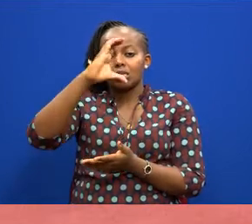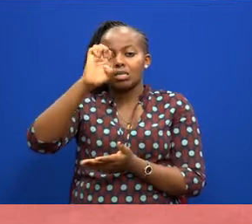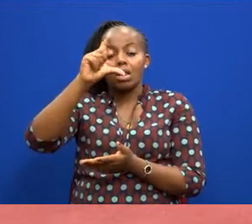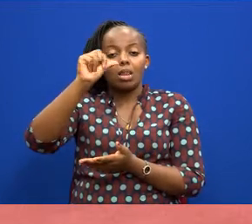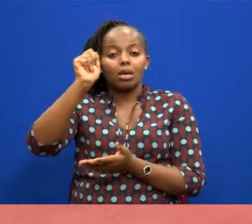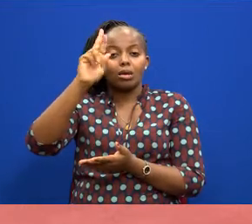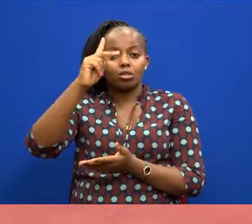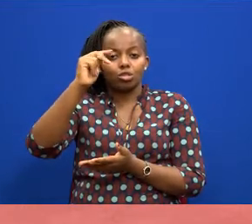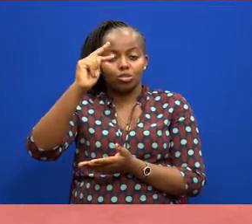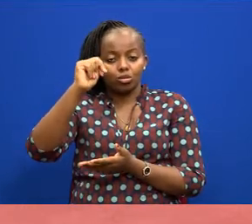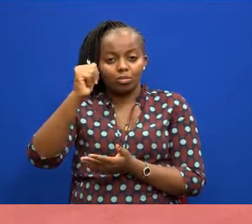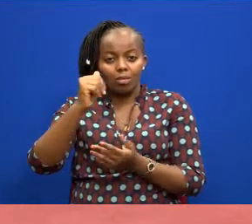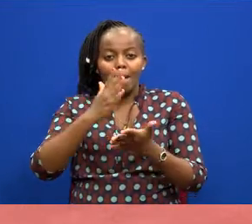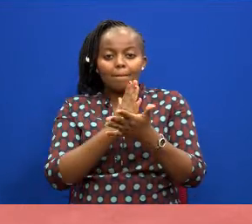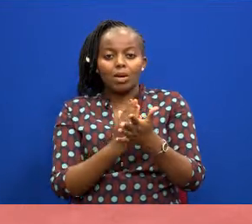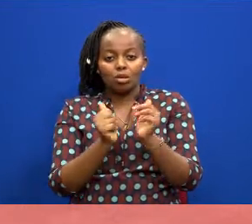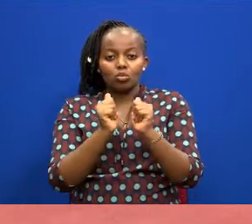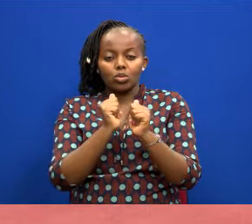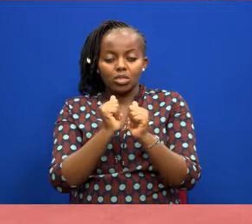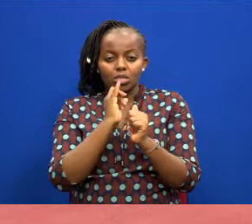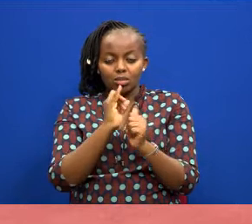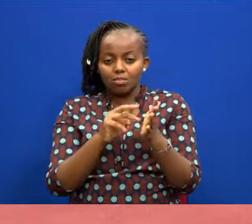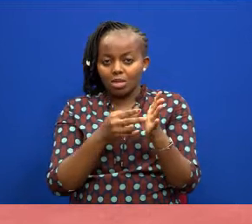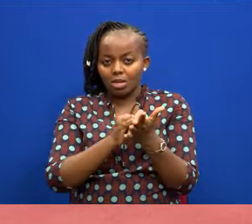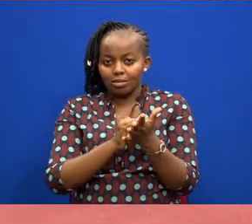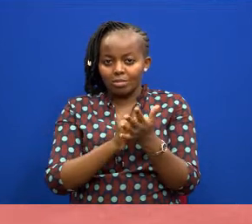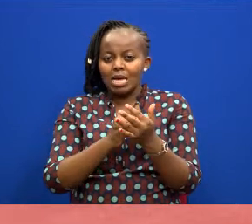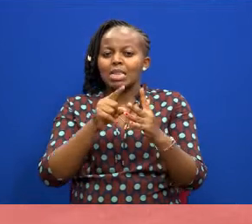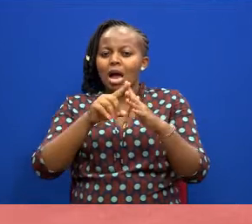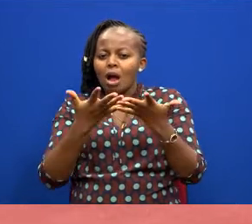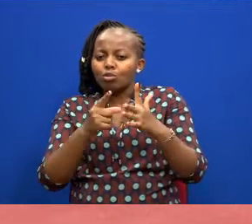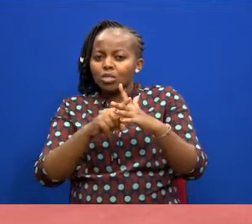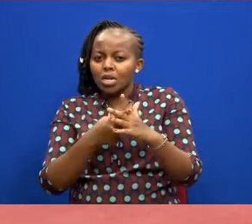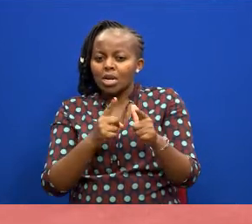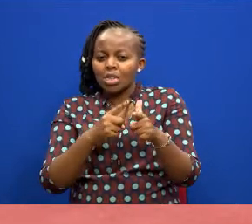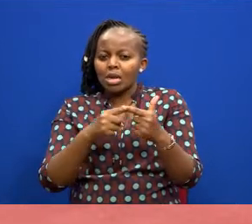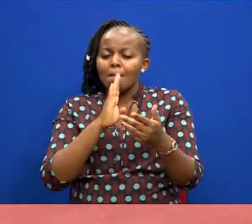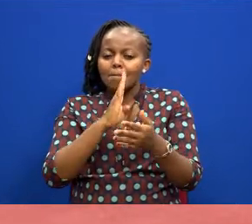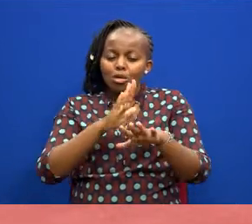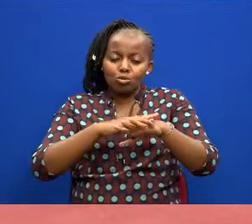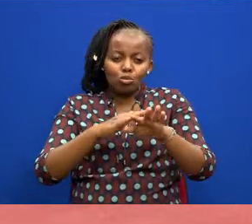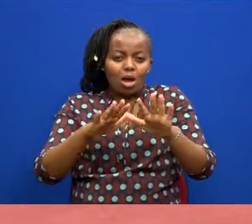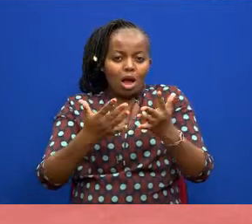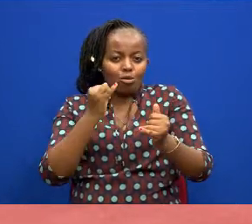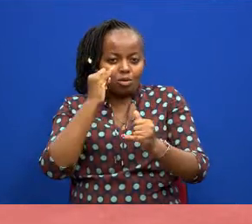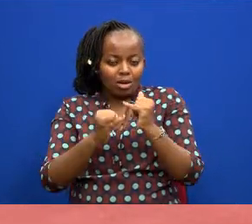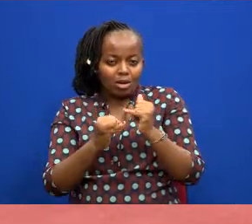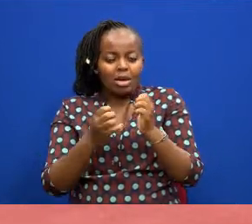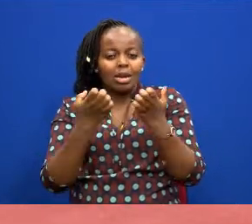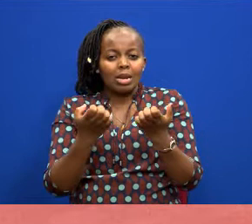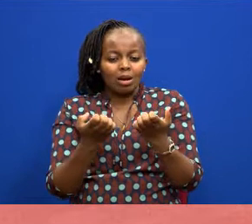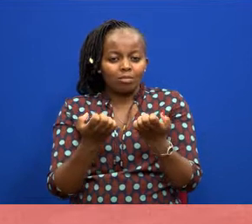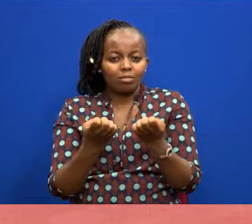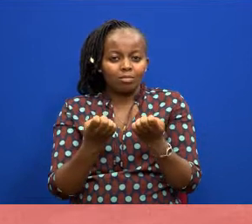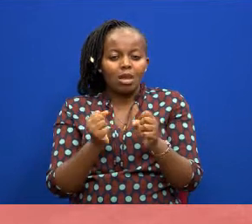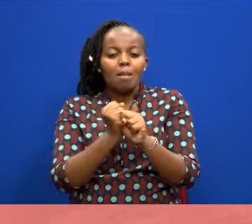deceleration phase. Your start must be as good as your finish. When you're doing this, just make sure that